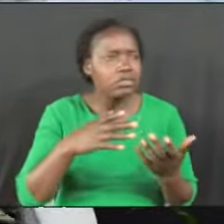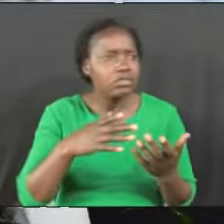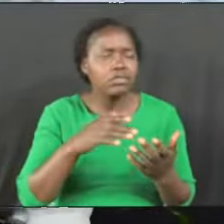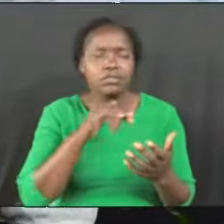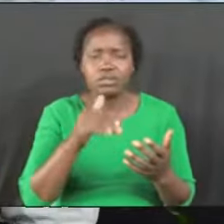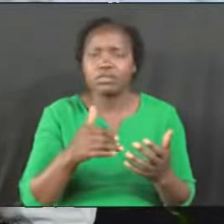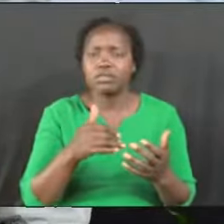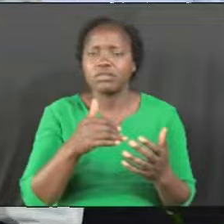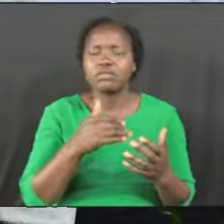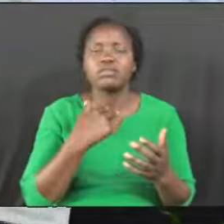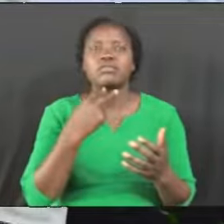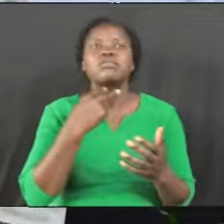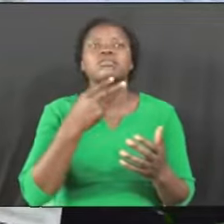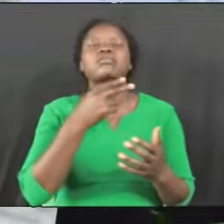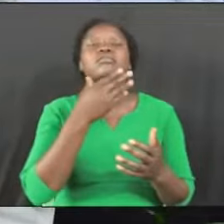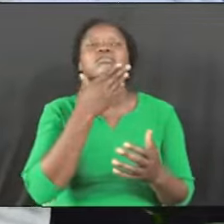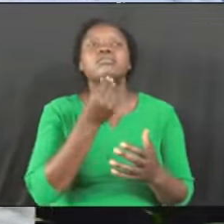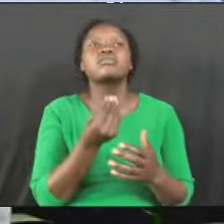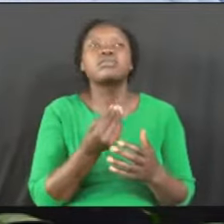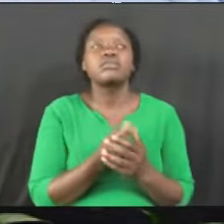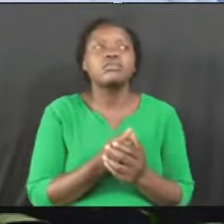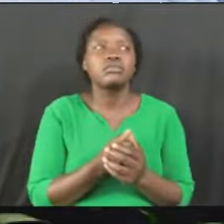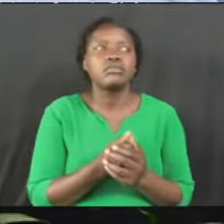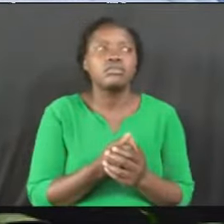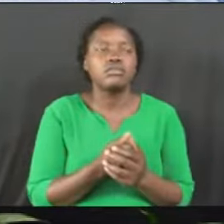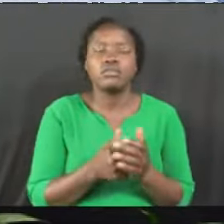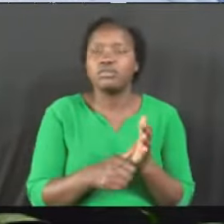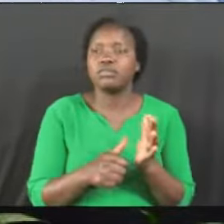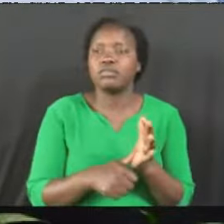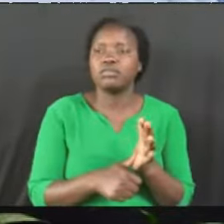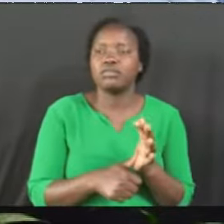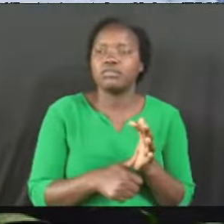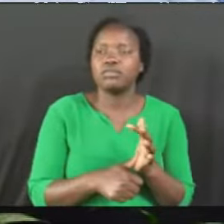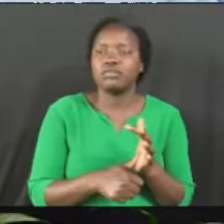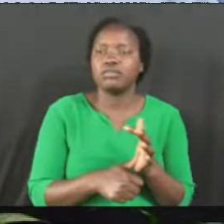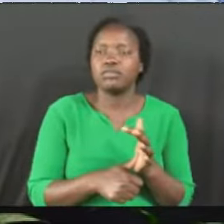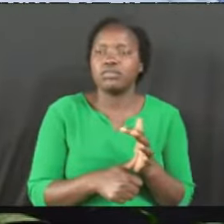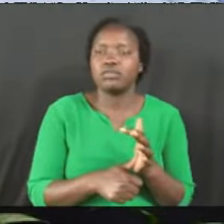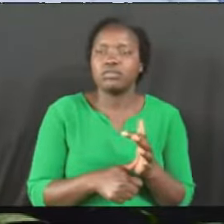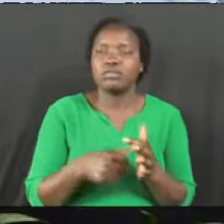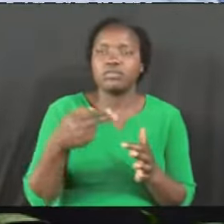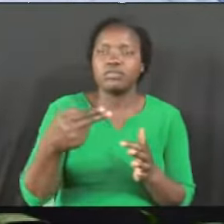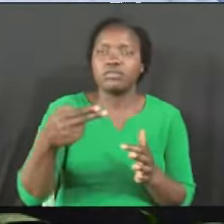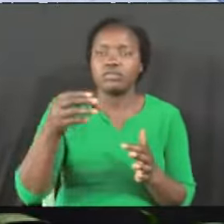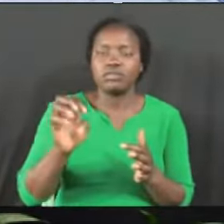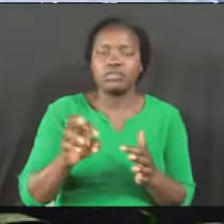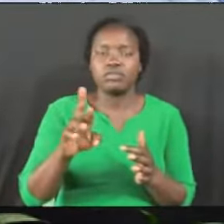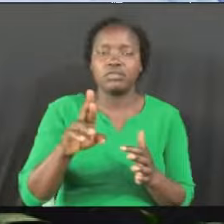the voice of a man." And the problem is that Herod